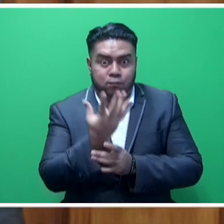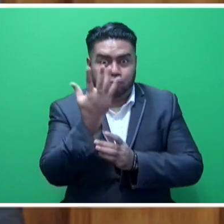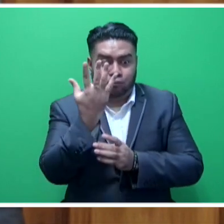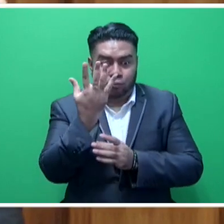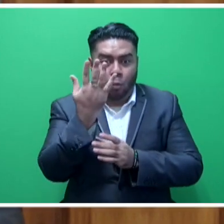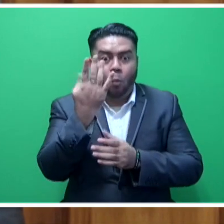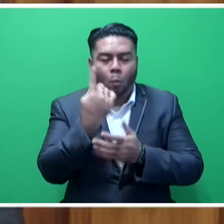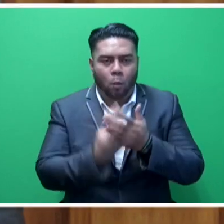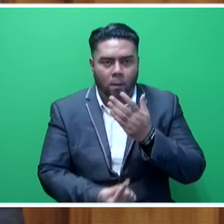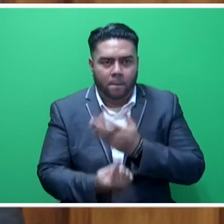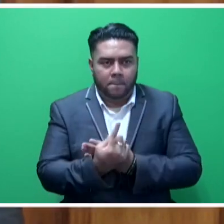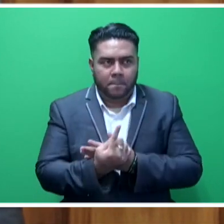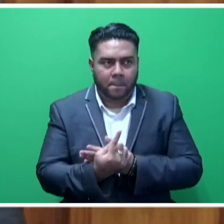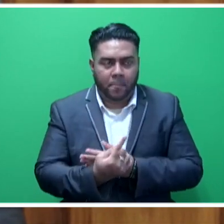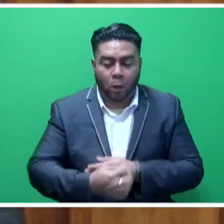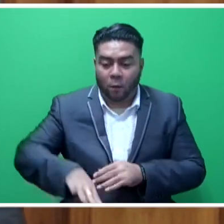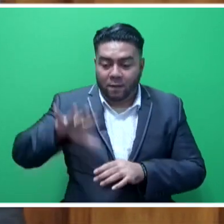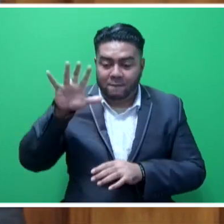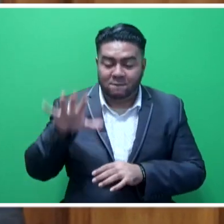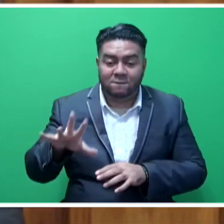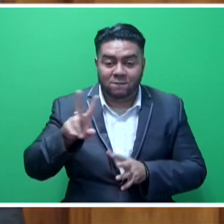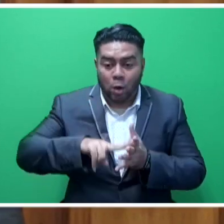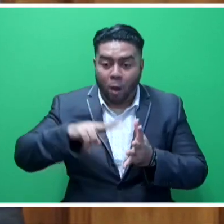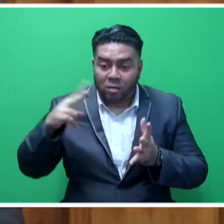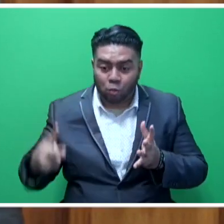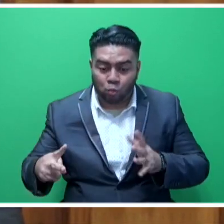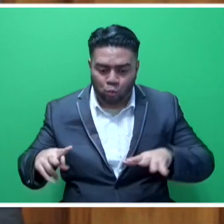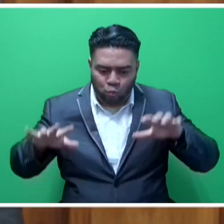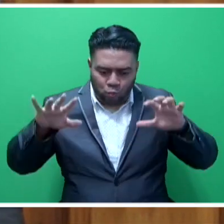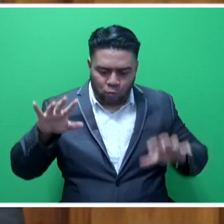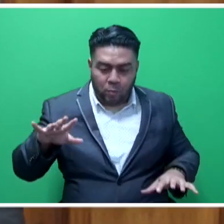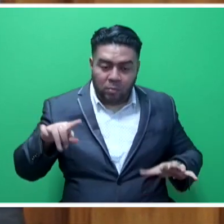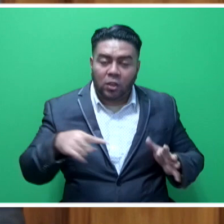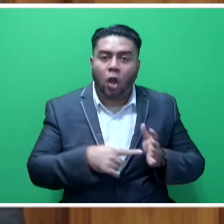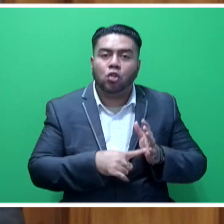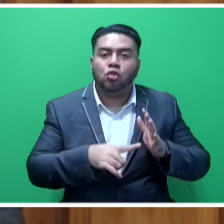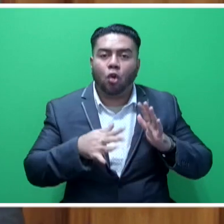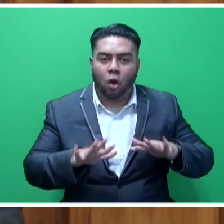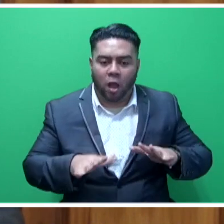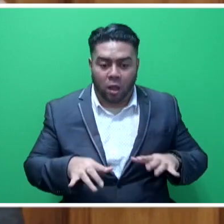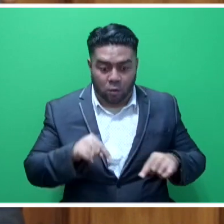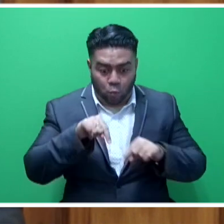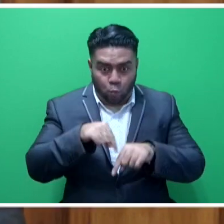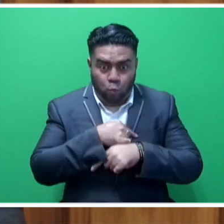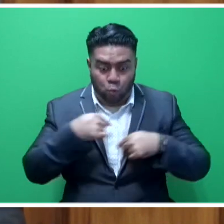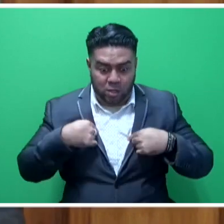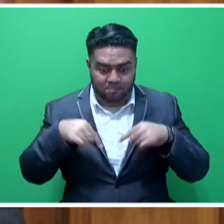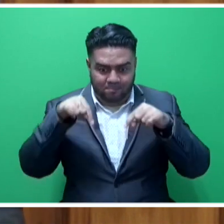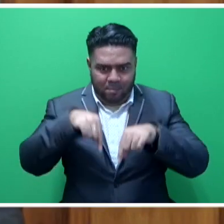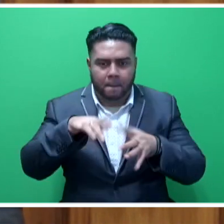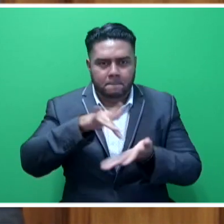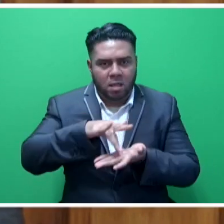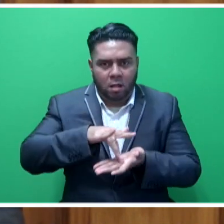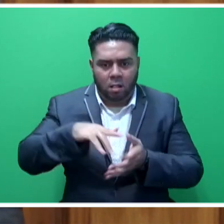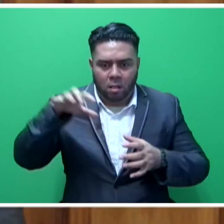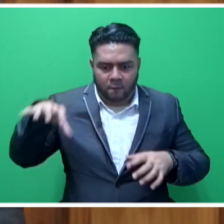Fiji, we have Vanuatu to our west, and we have a Tonga to our east, and we're in the middle. And both of these